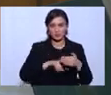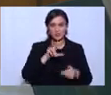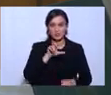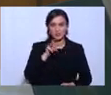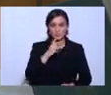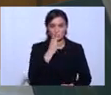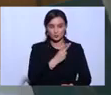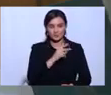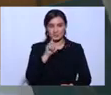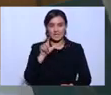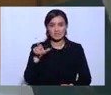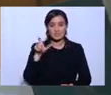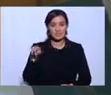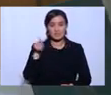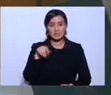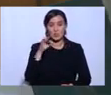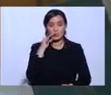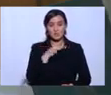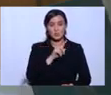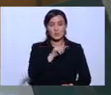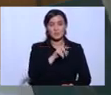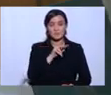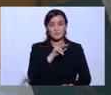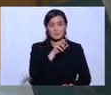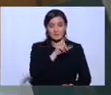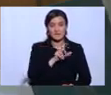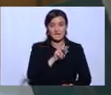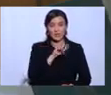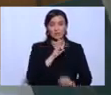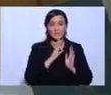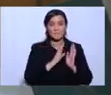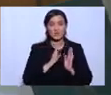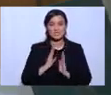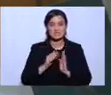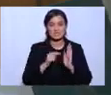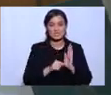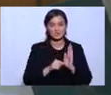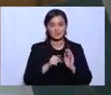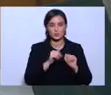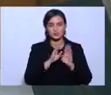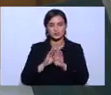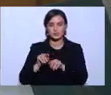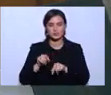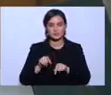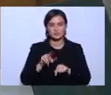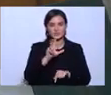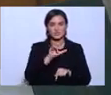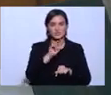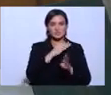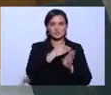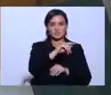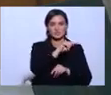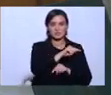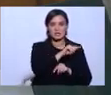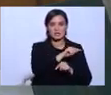he should behave a certain way to Jim. Jim is to be kept away, and Jim doesn't belong on the same